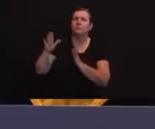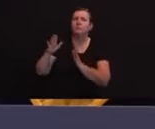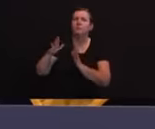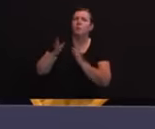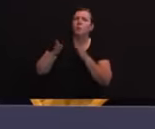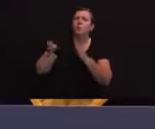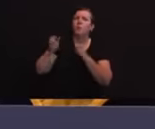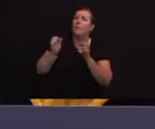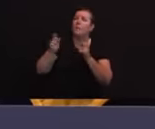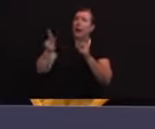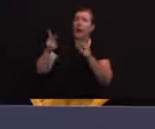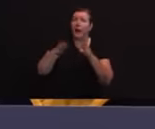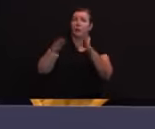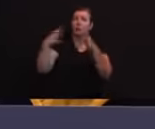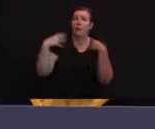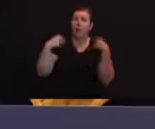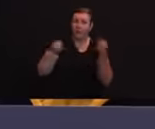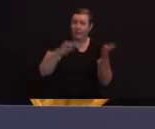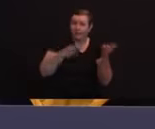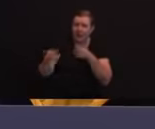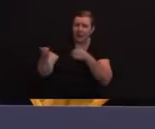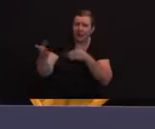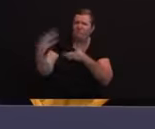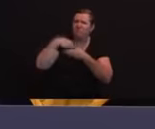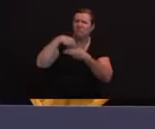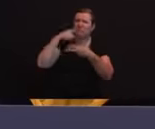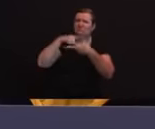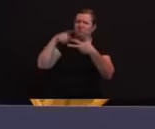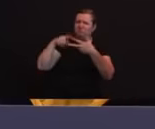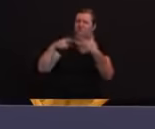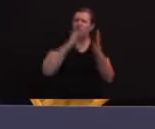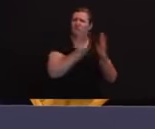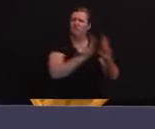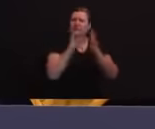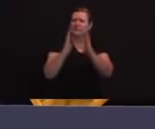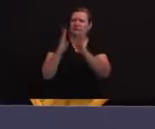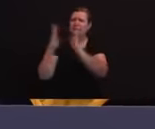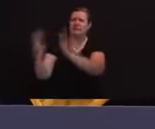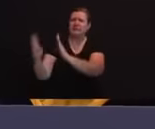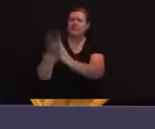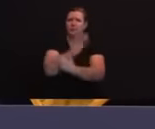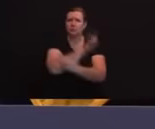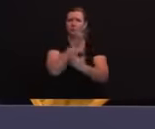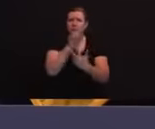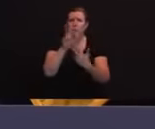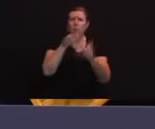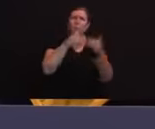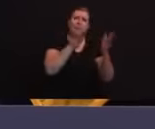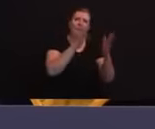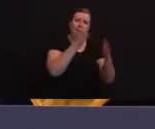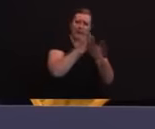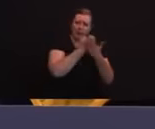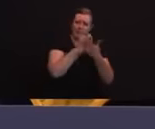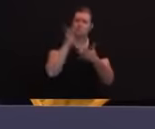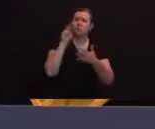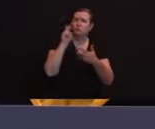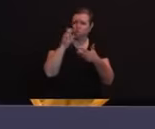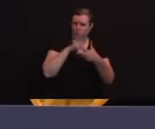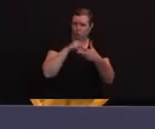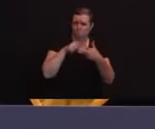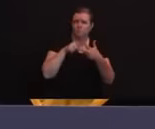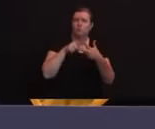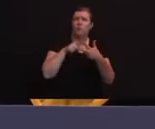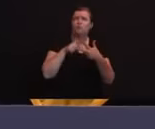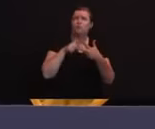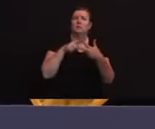3-stage strategy for reopening the economy. We enter stage 2 in June, but did we ever get to a full stage 3? And with the new